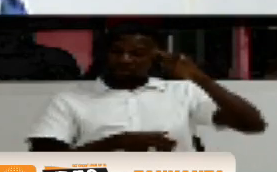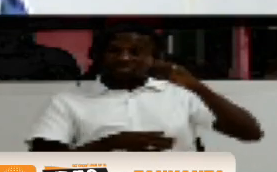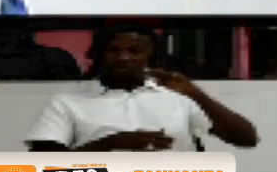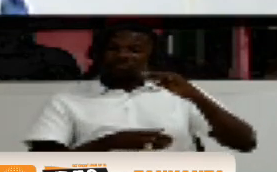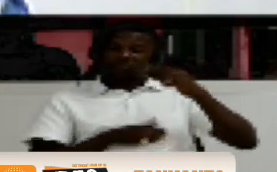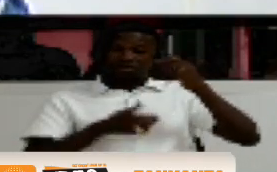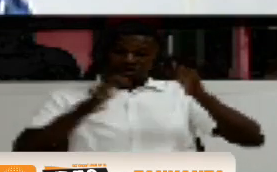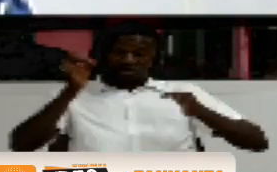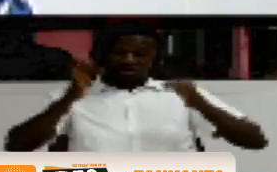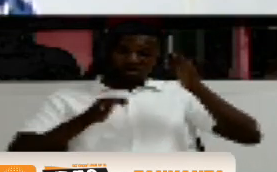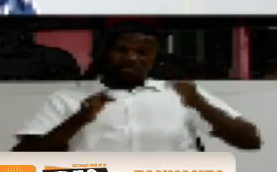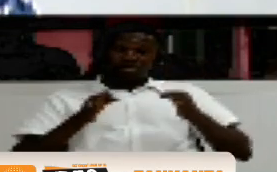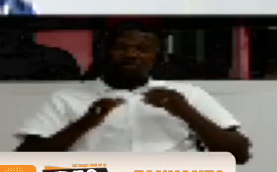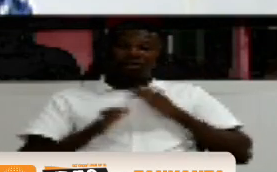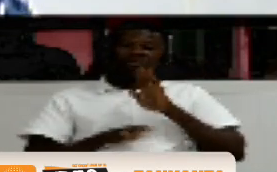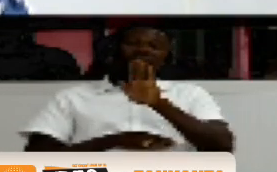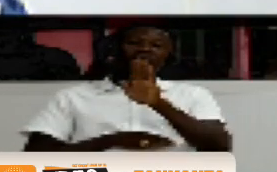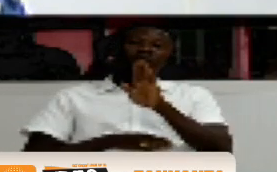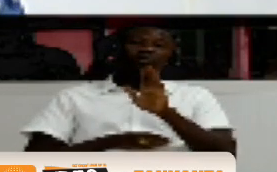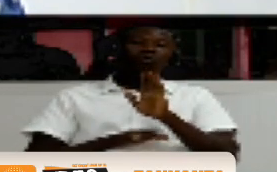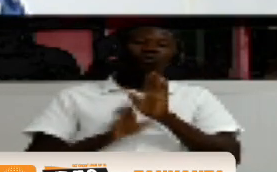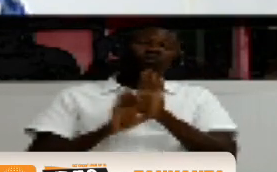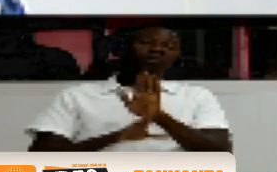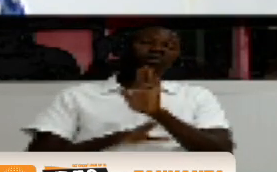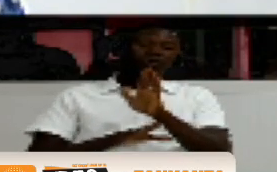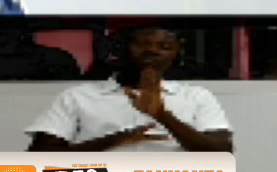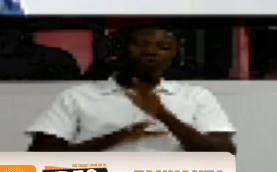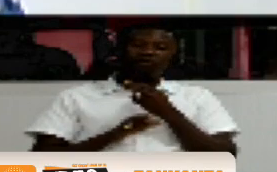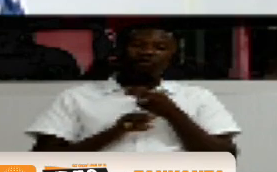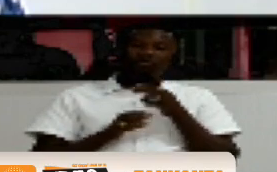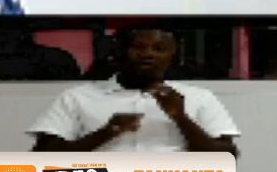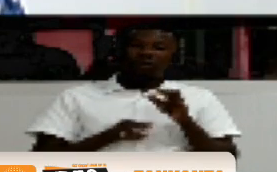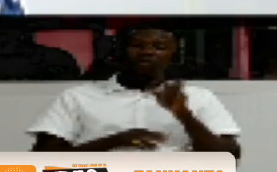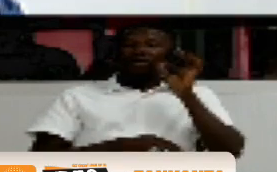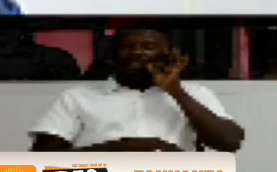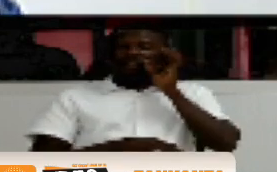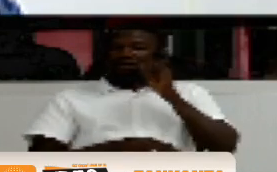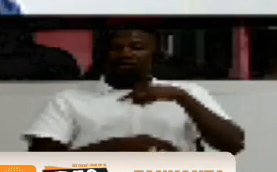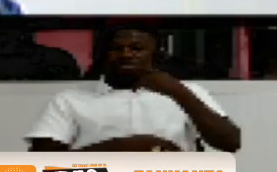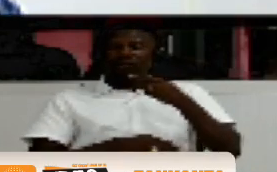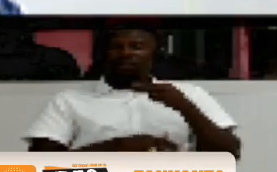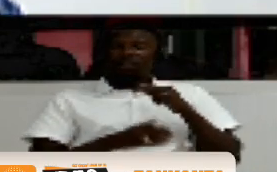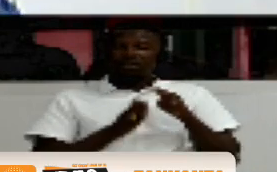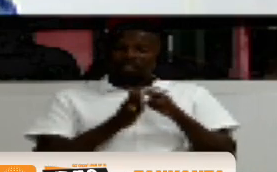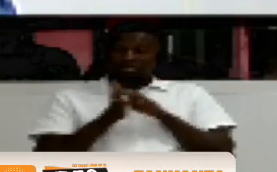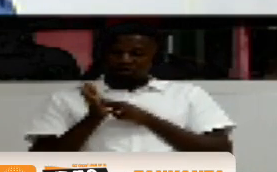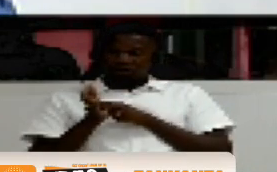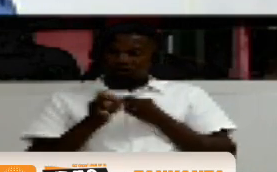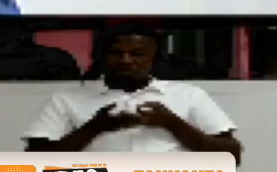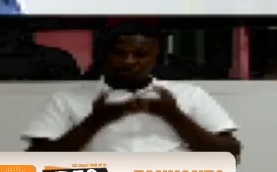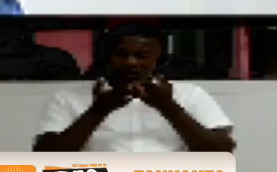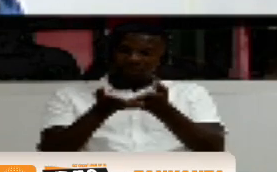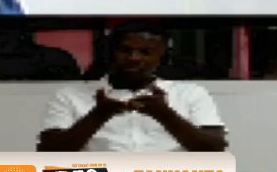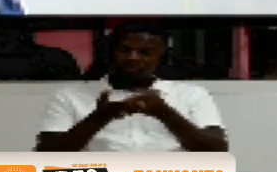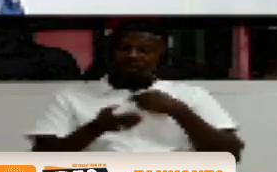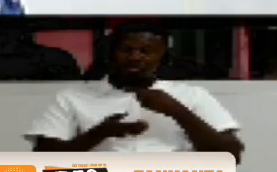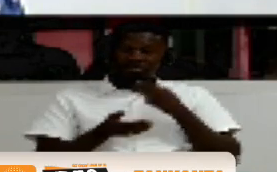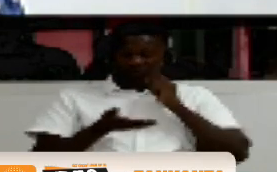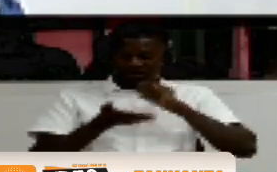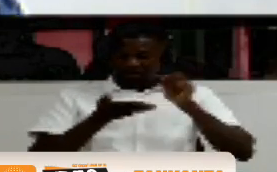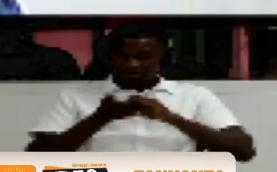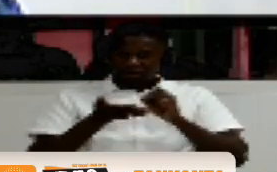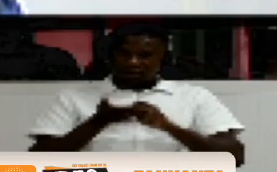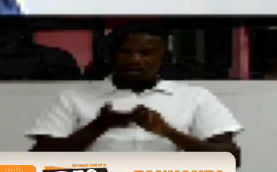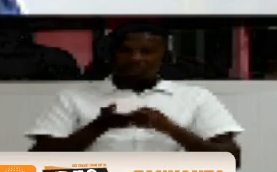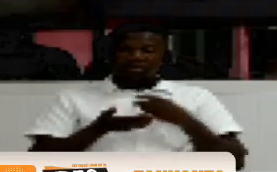still waiting for an official response to the demands we made on that petition. I wish to